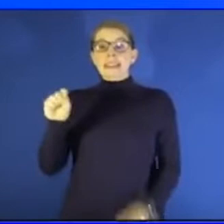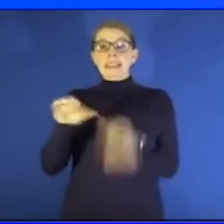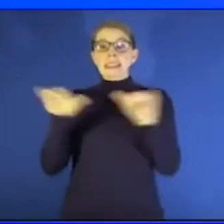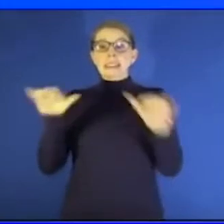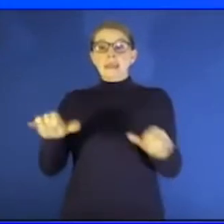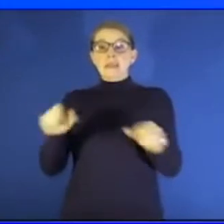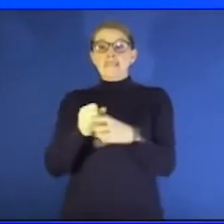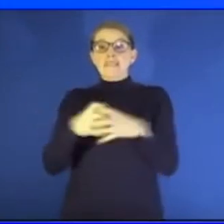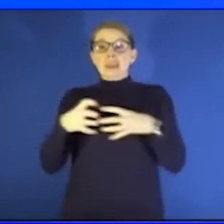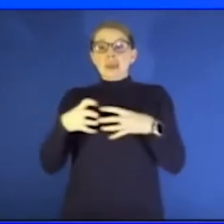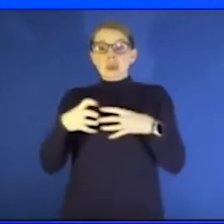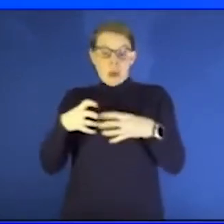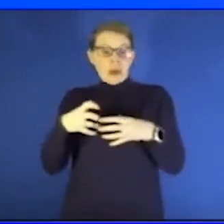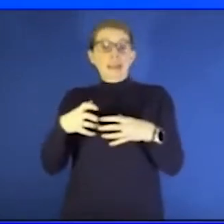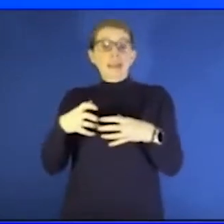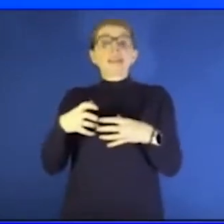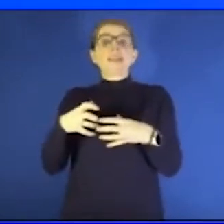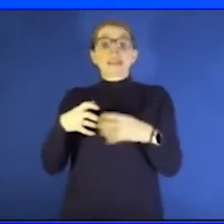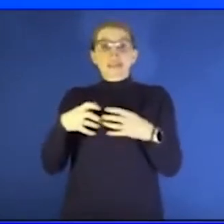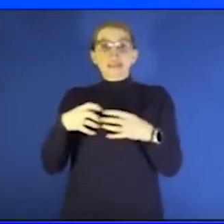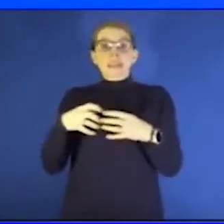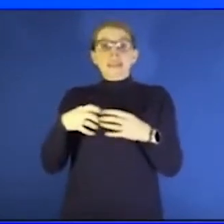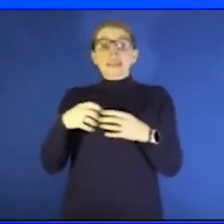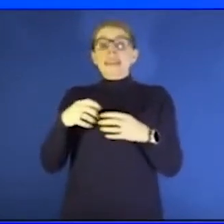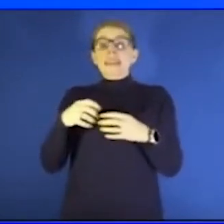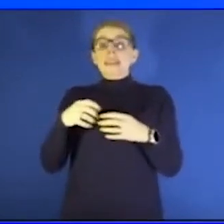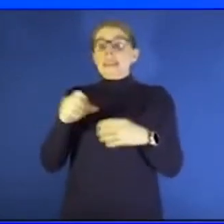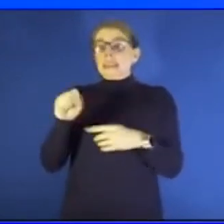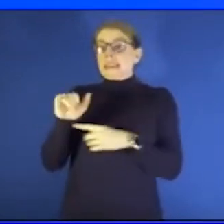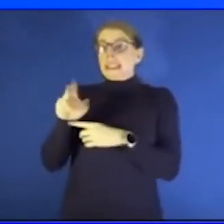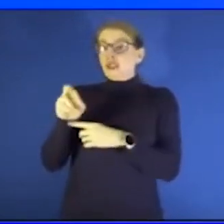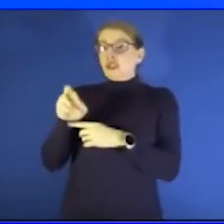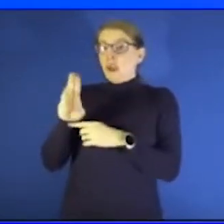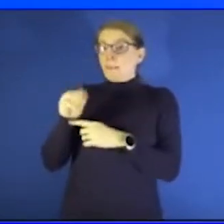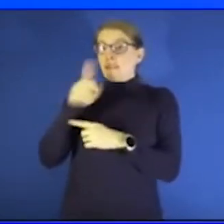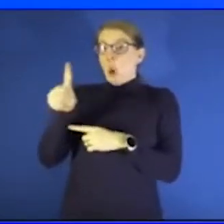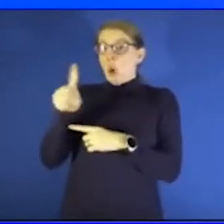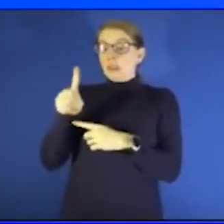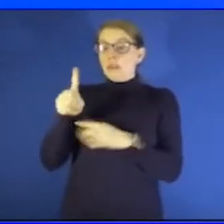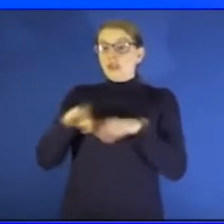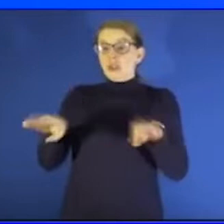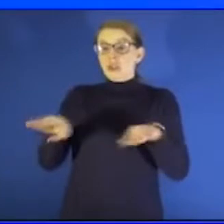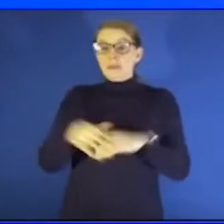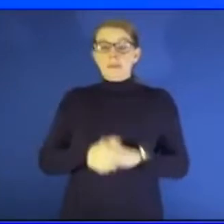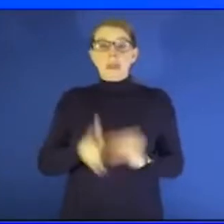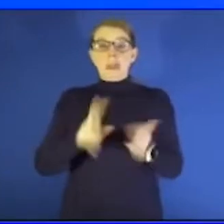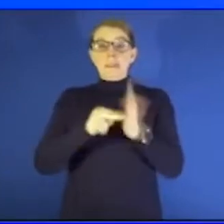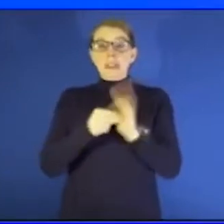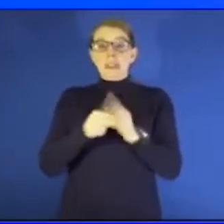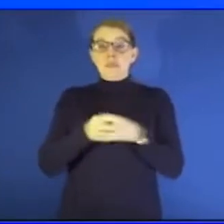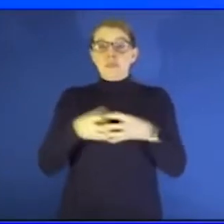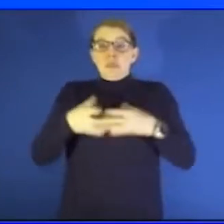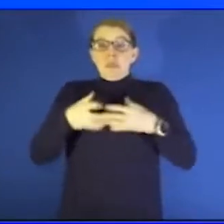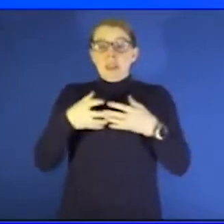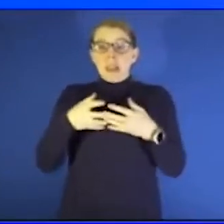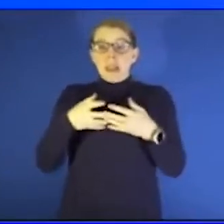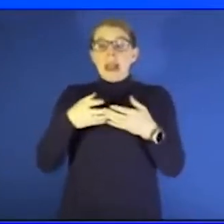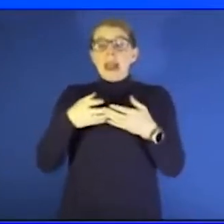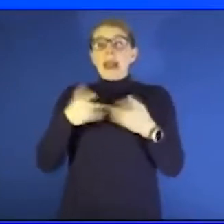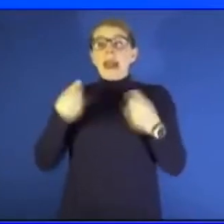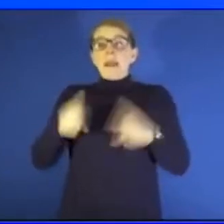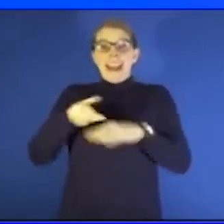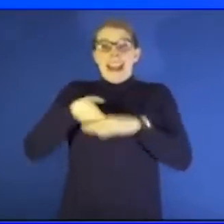and it is really a huge inflammatory response post-COVID-19 infection. And remember that you can have mild or